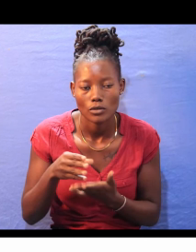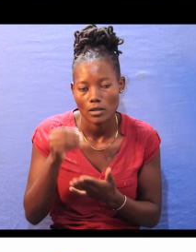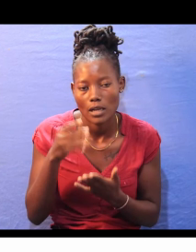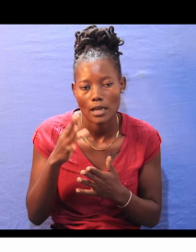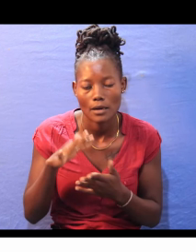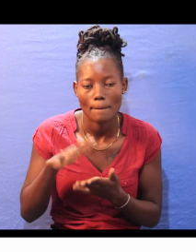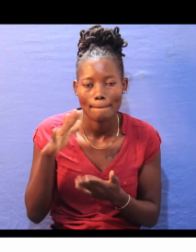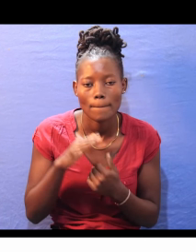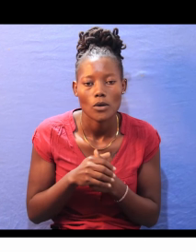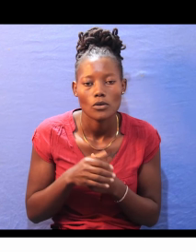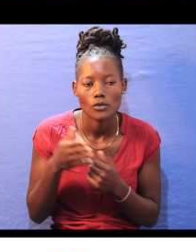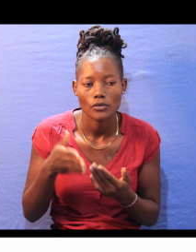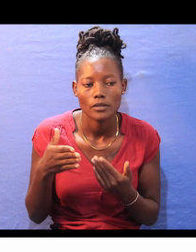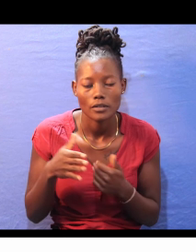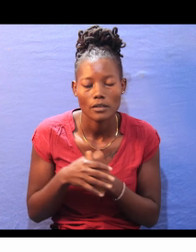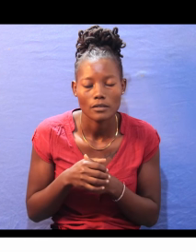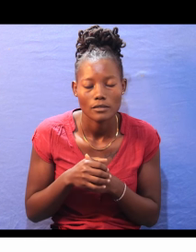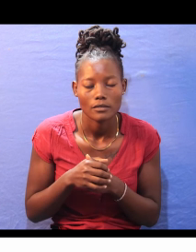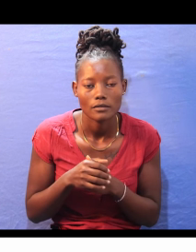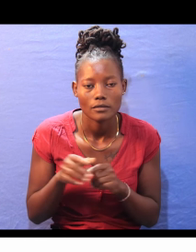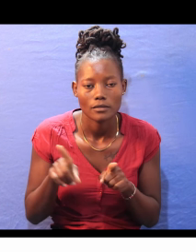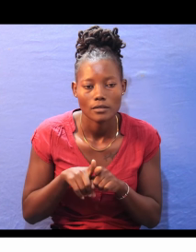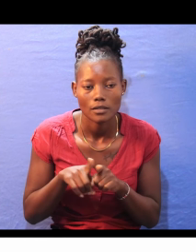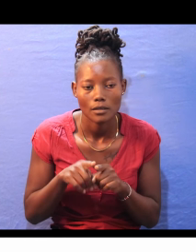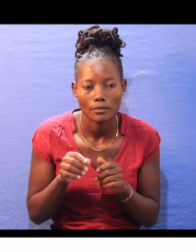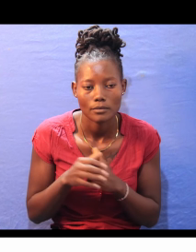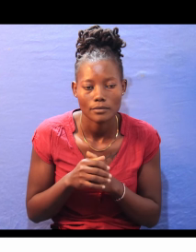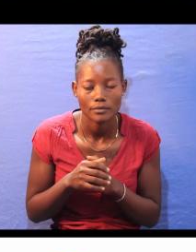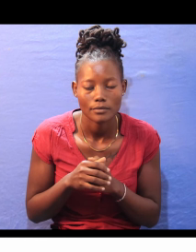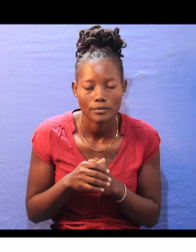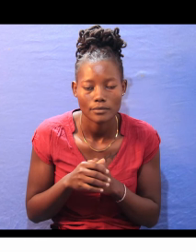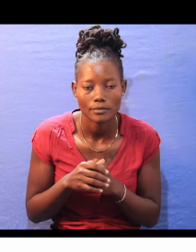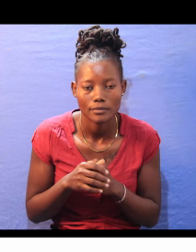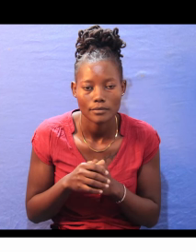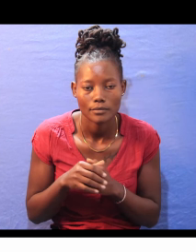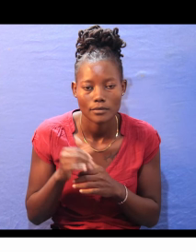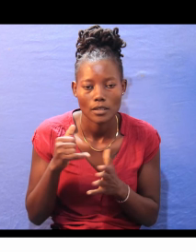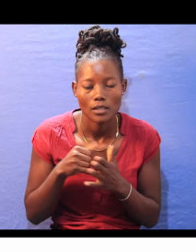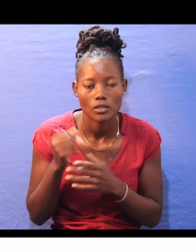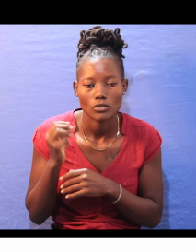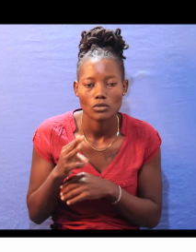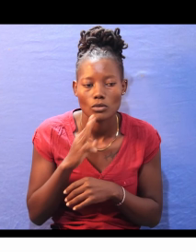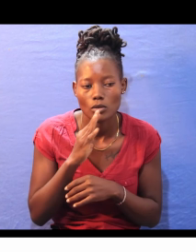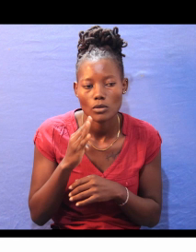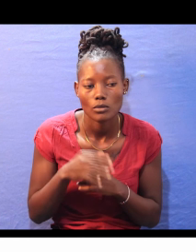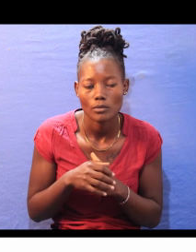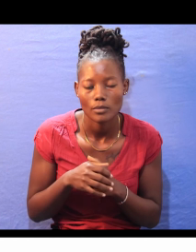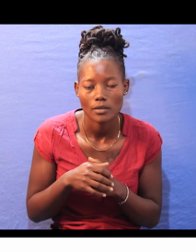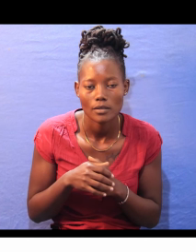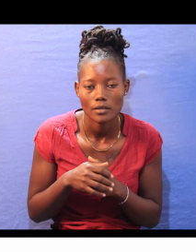multiplanar stuff here. It will be lighter, and it will be designed to